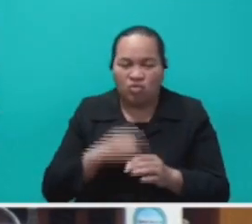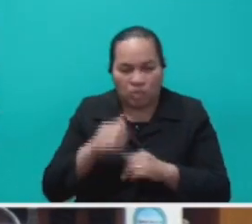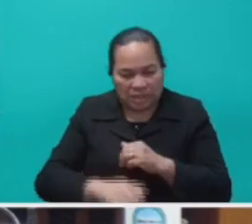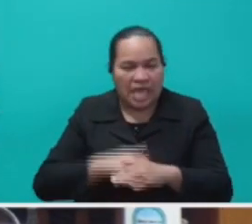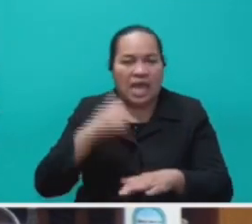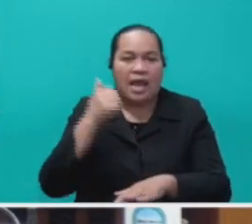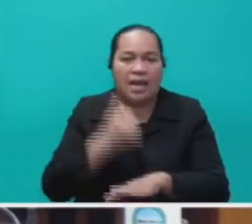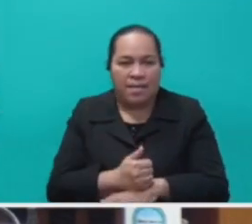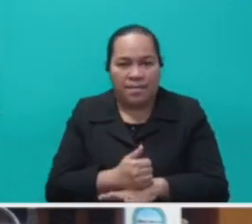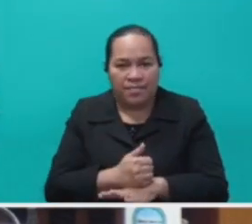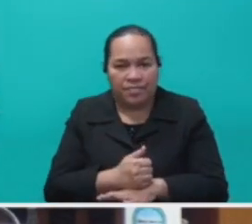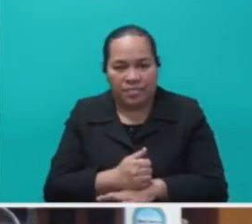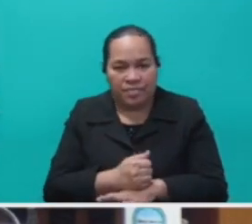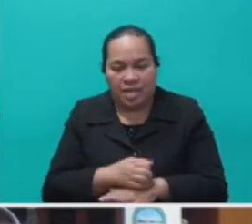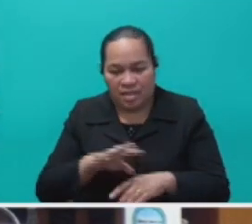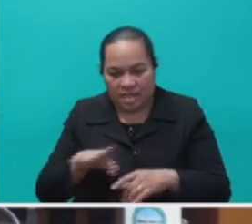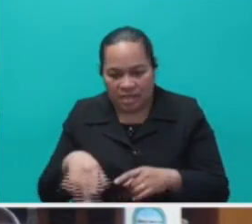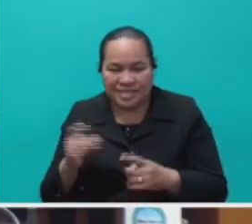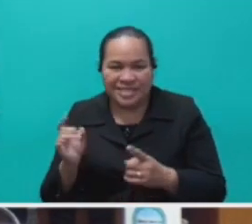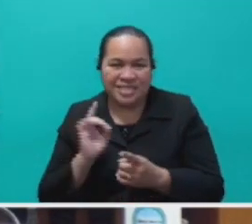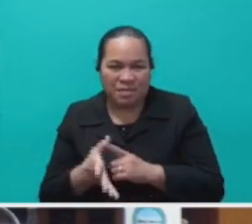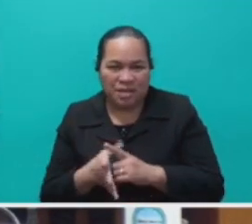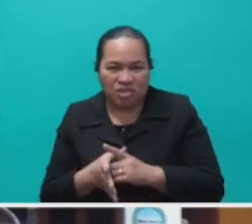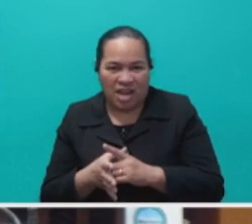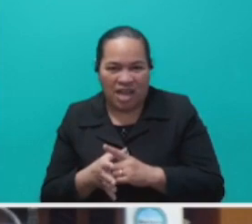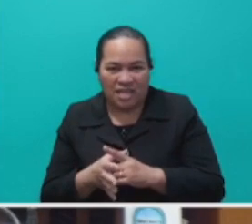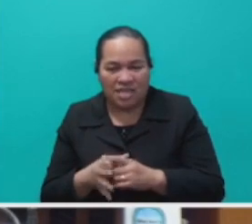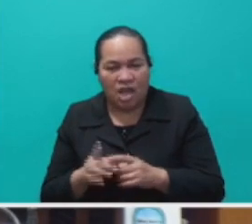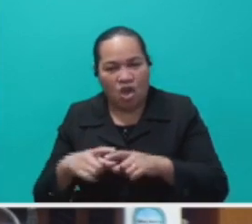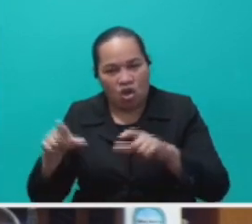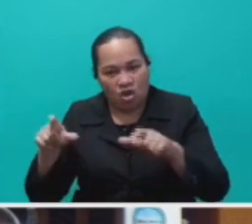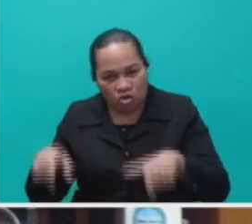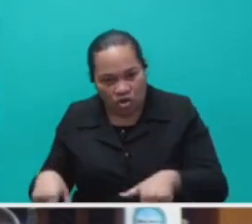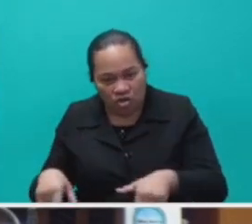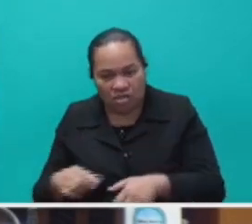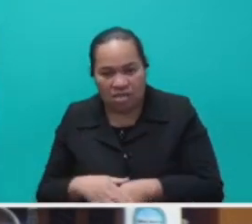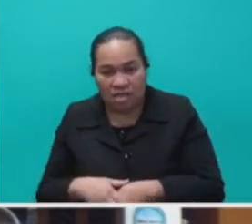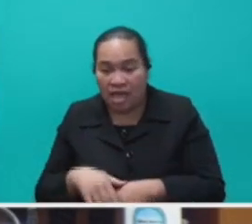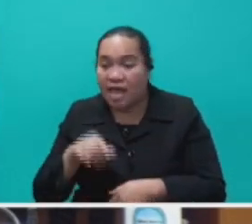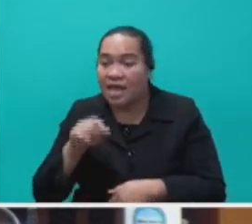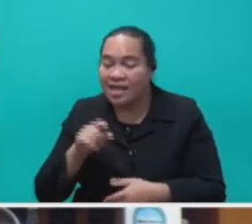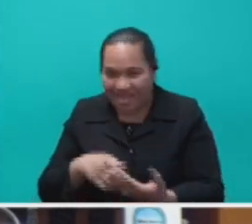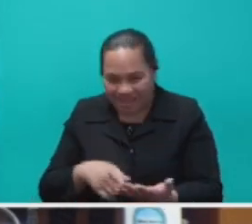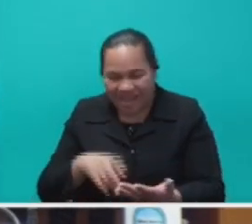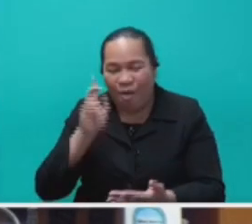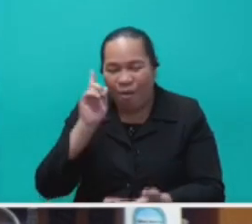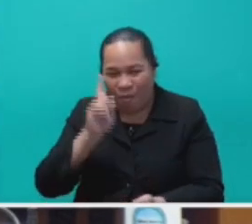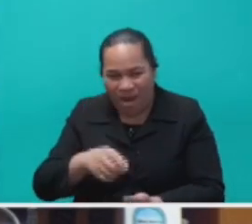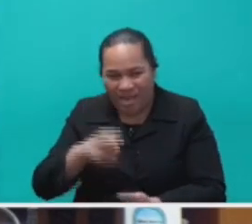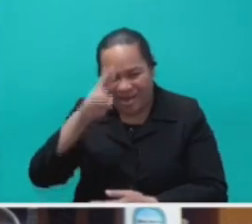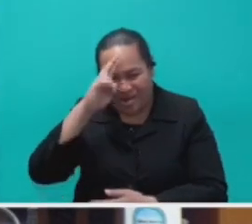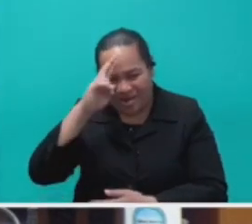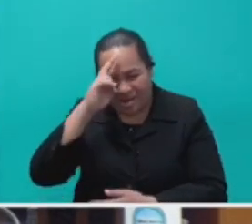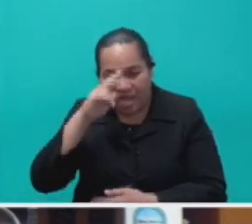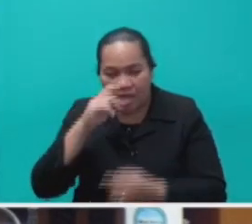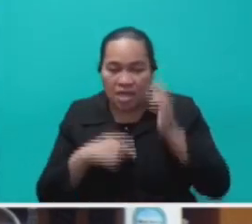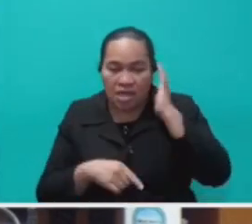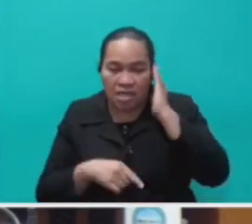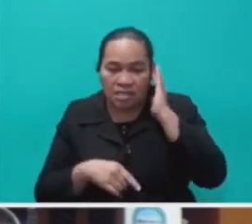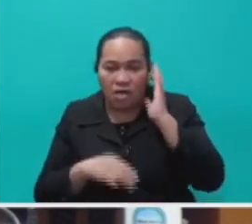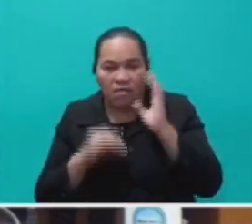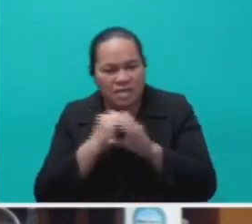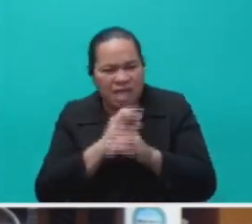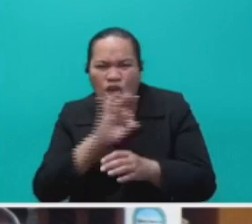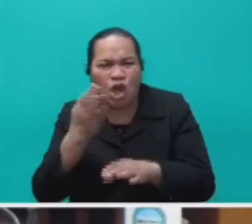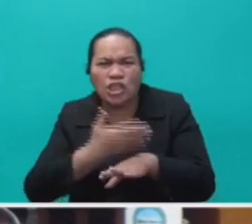up these specialized courts. And for this reason, Mr. Speaker, these offenses are not